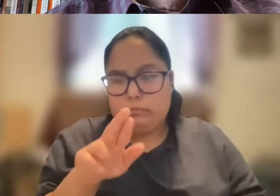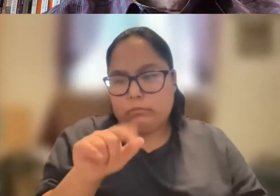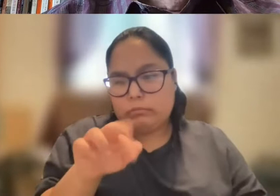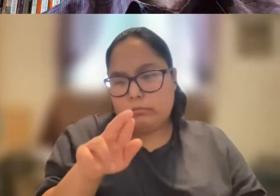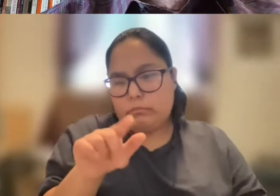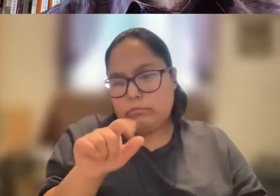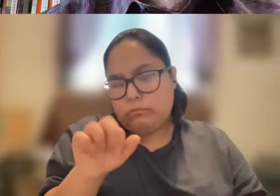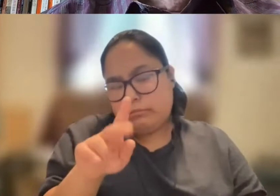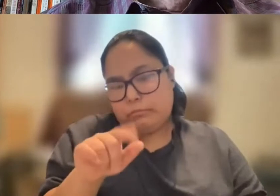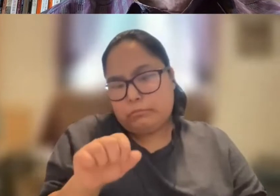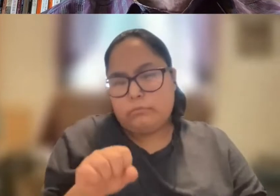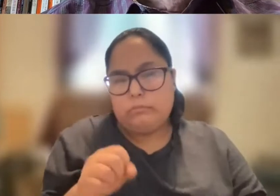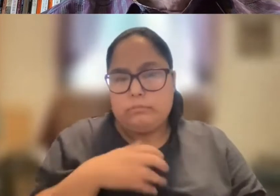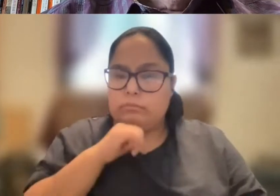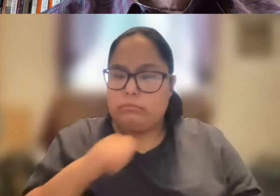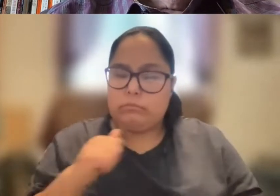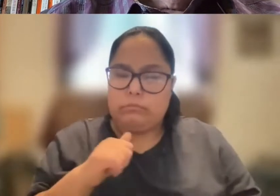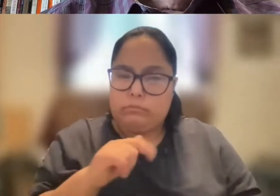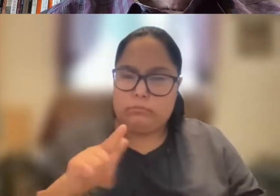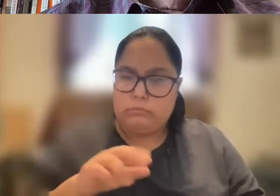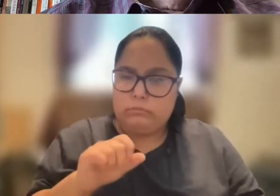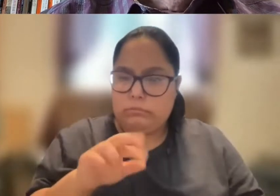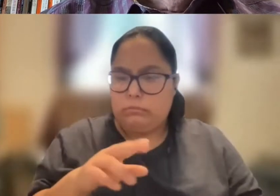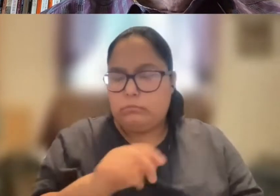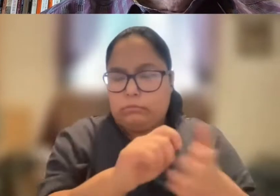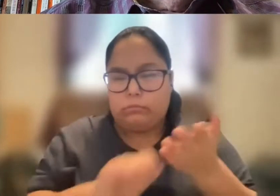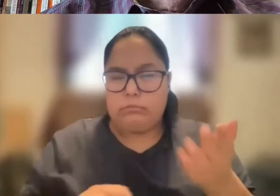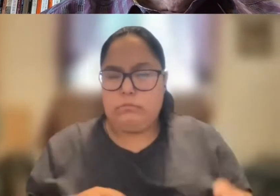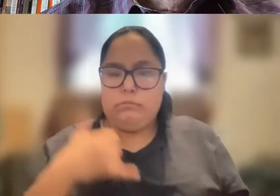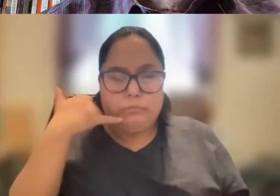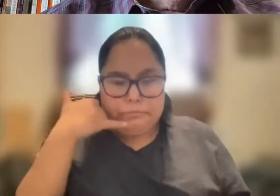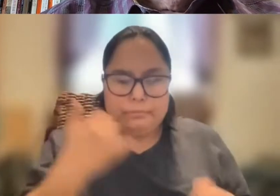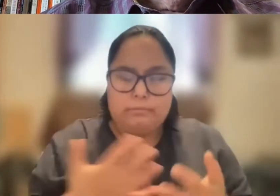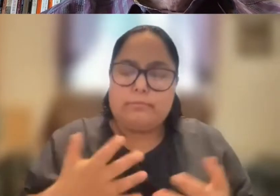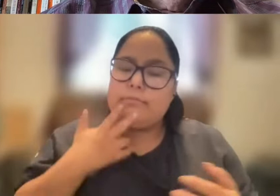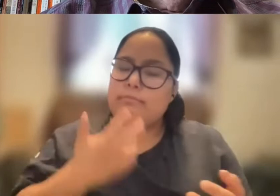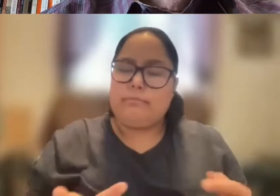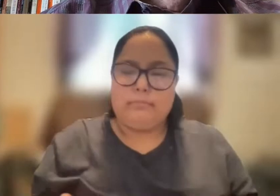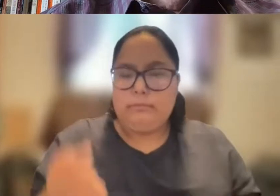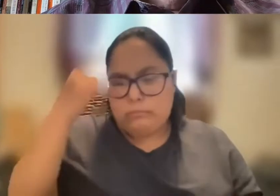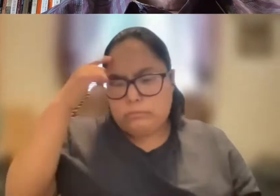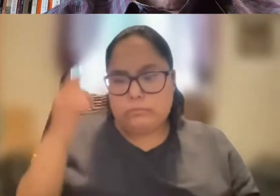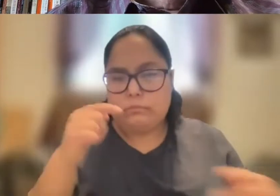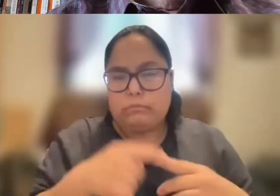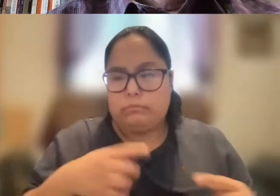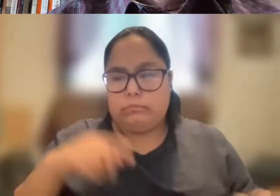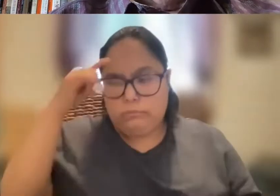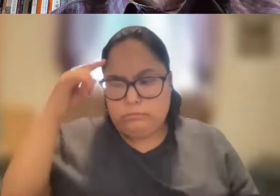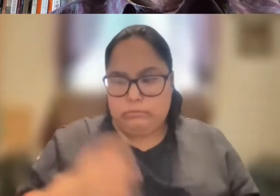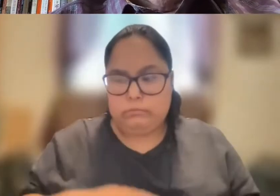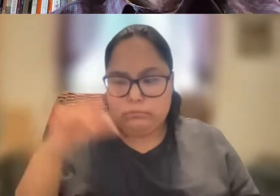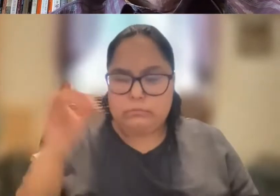I have to be careful in what I write in my letters. I have to be careful what I say on the phone because they're able to tap into our